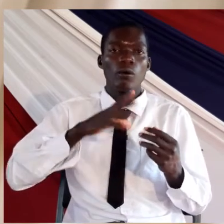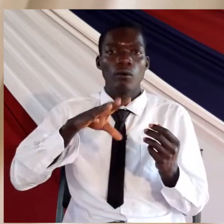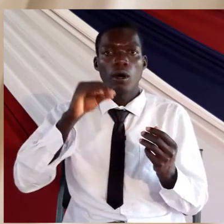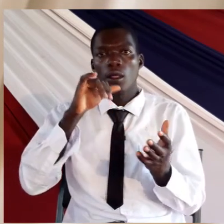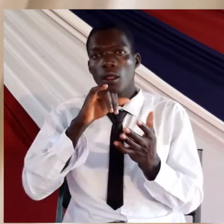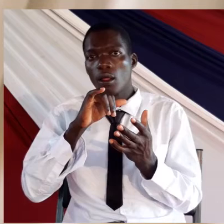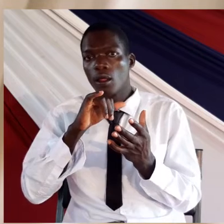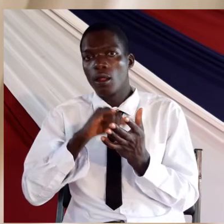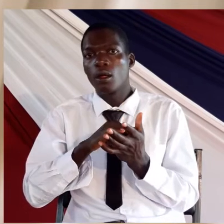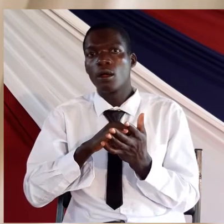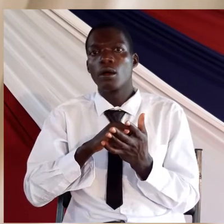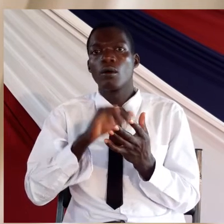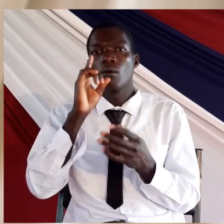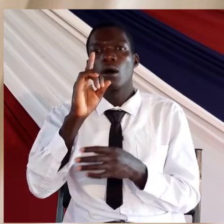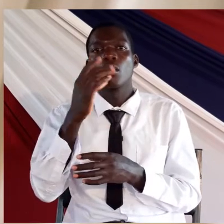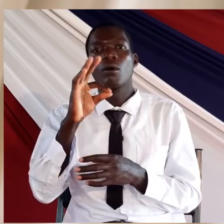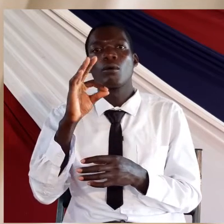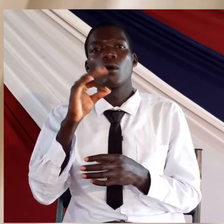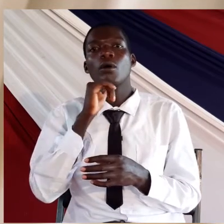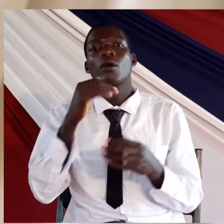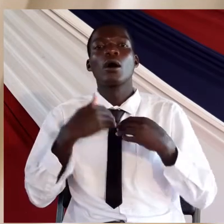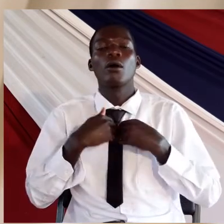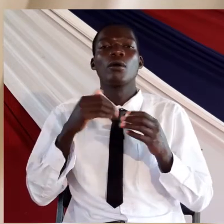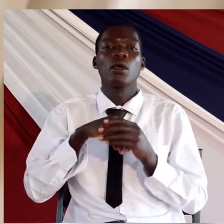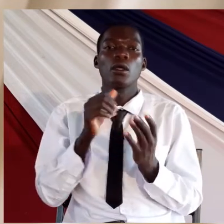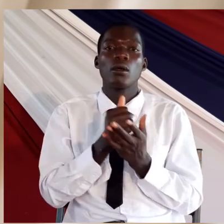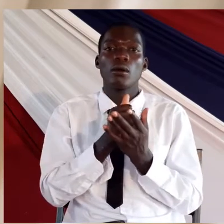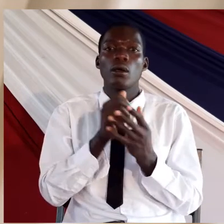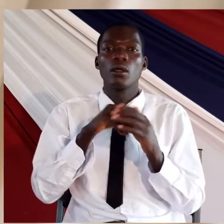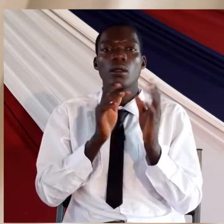our marking scheme? Mm-hmm. One that does not have any error. It's in